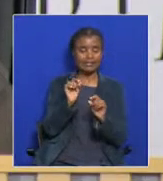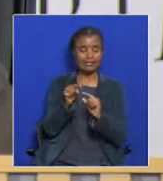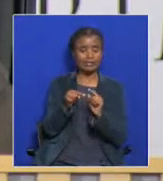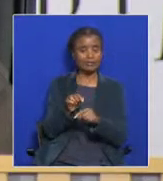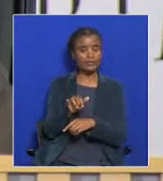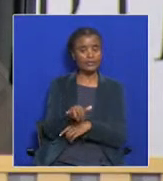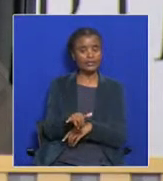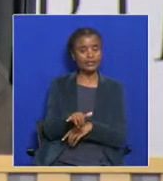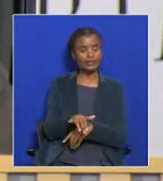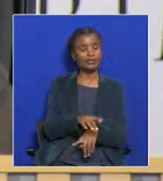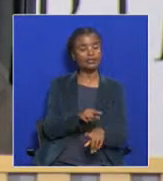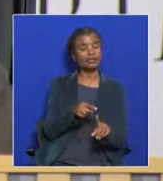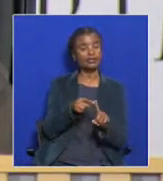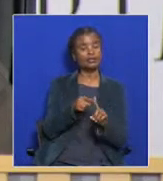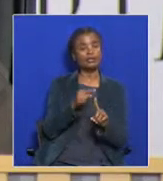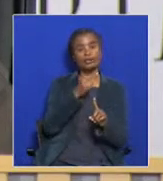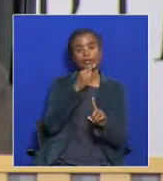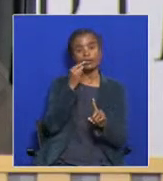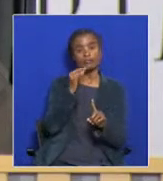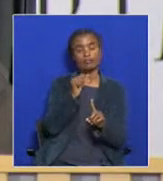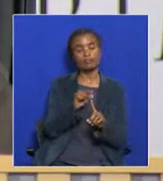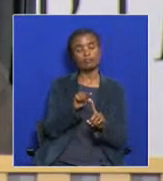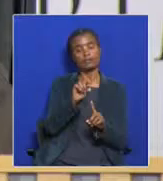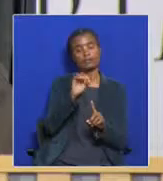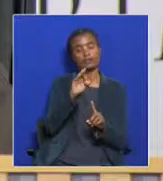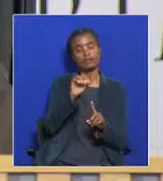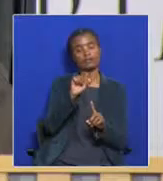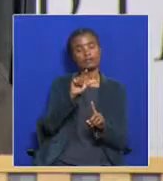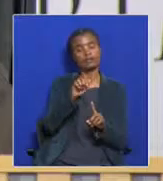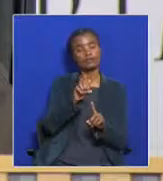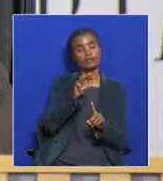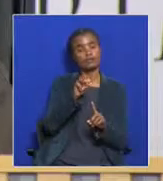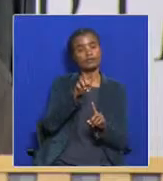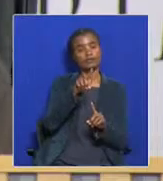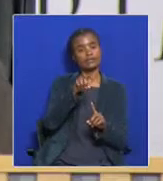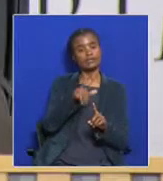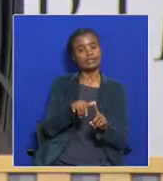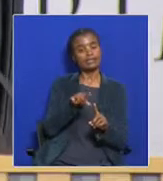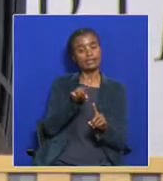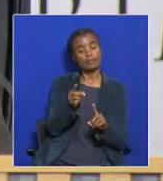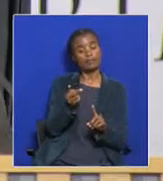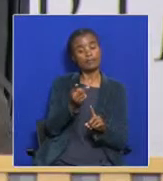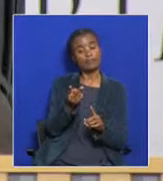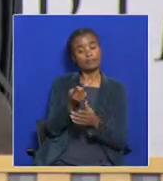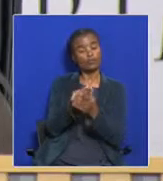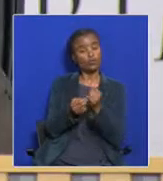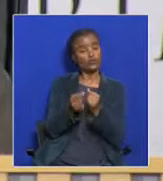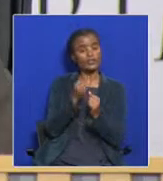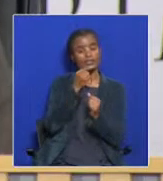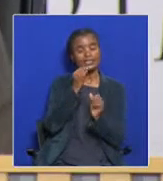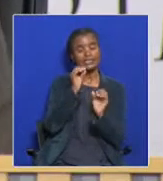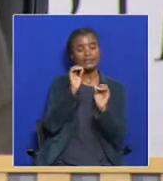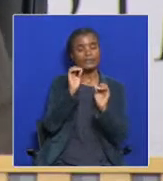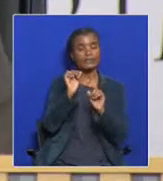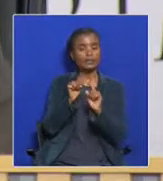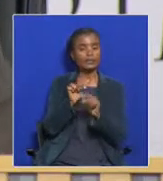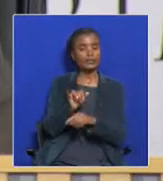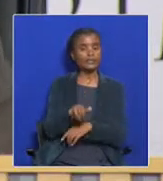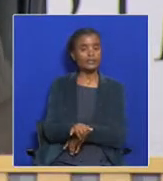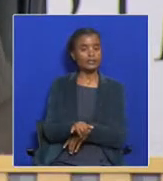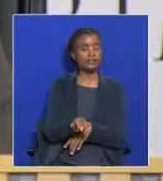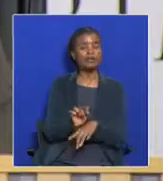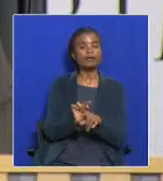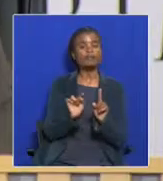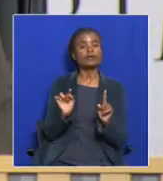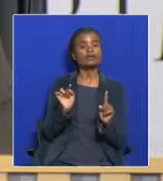has been mentioned, says nothing about it? They both say nothing about it, and the only place that Ms. Pillay